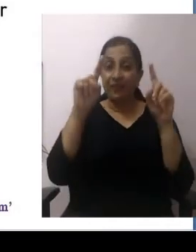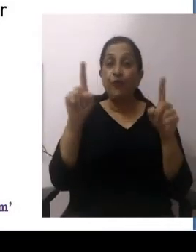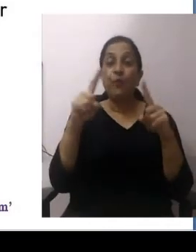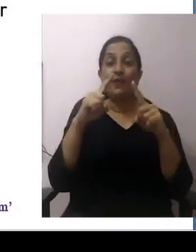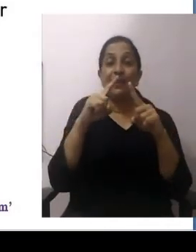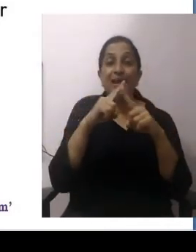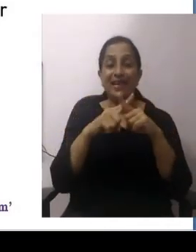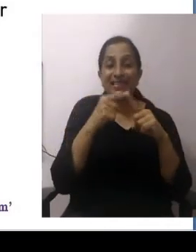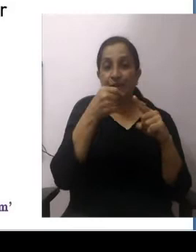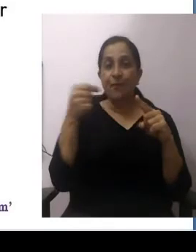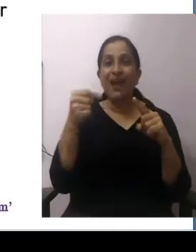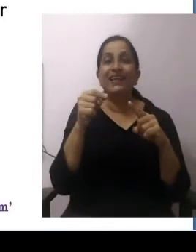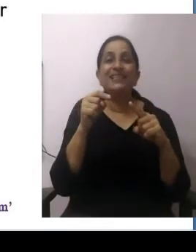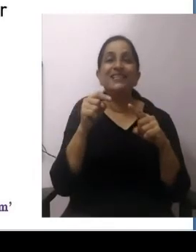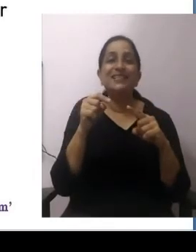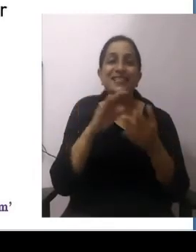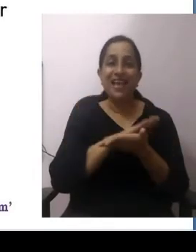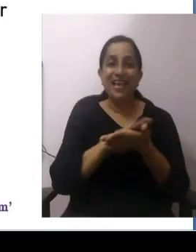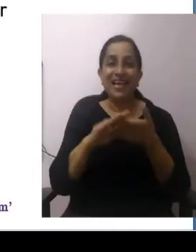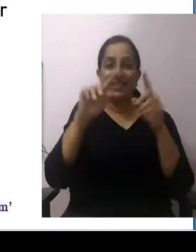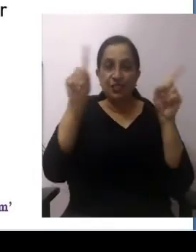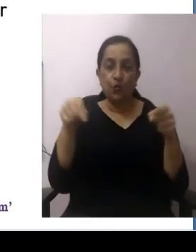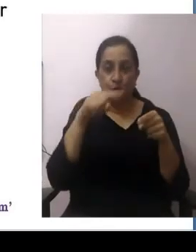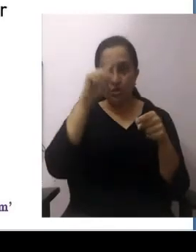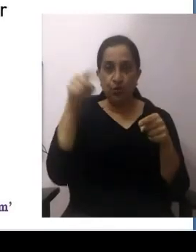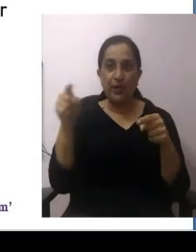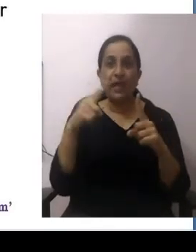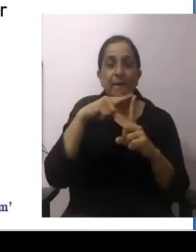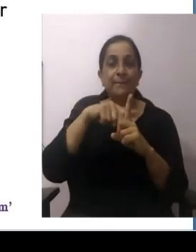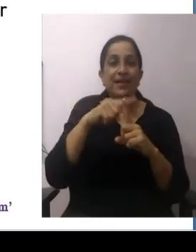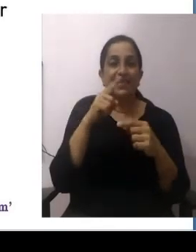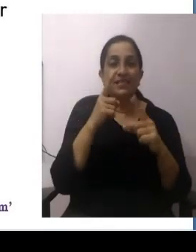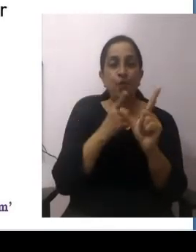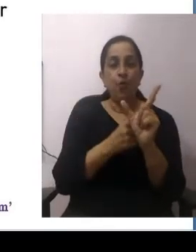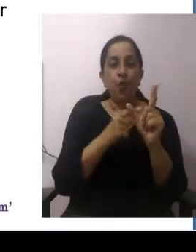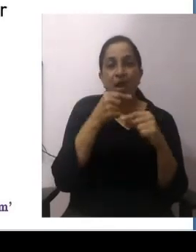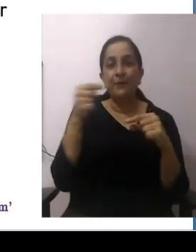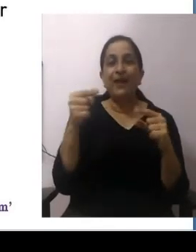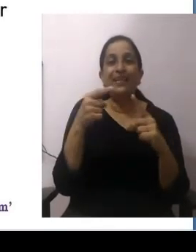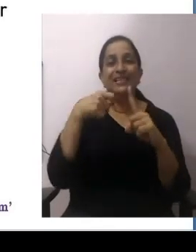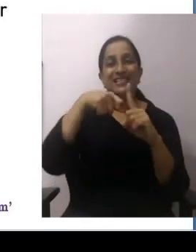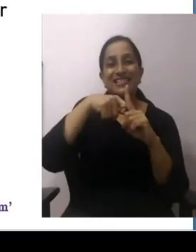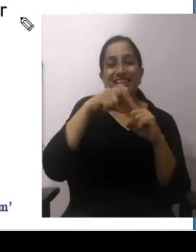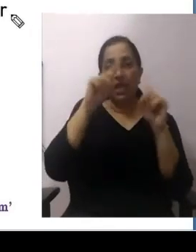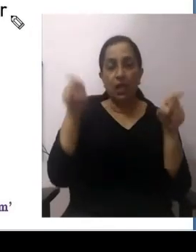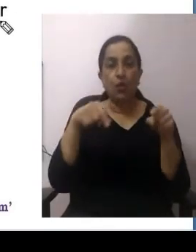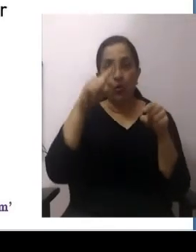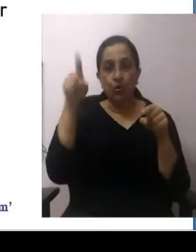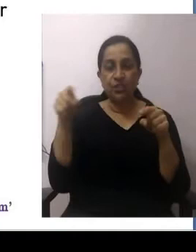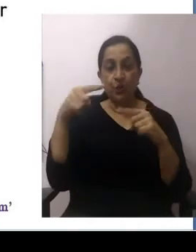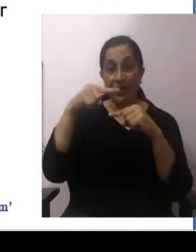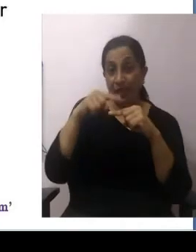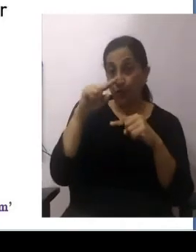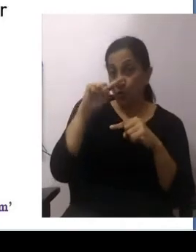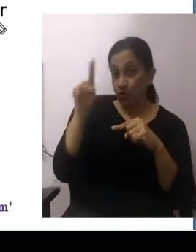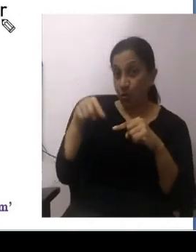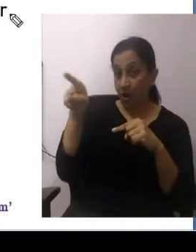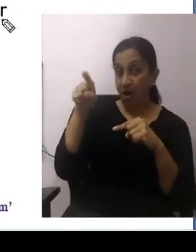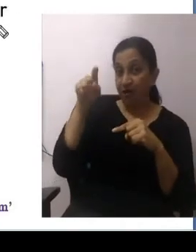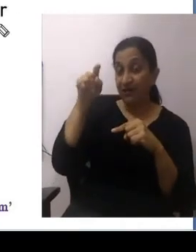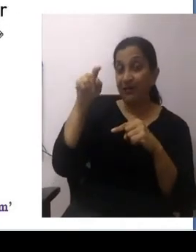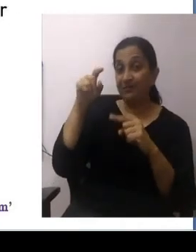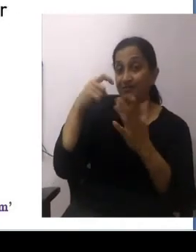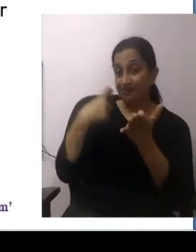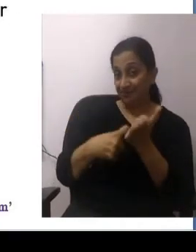squared plus y minus k squared is equal to r squared. R is the radius. Sometimes they will